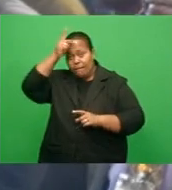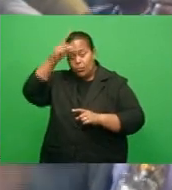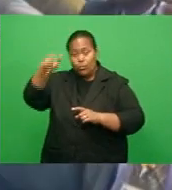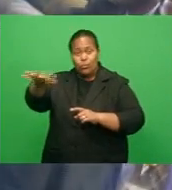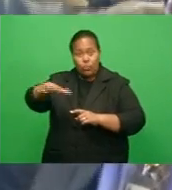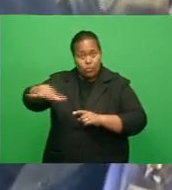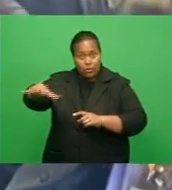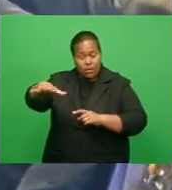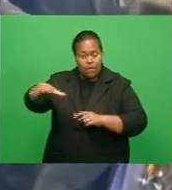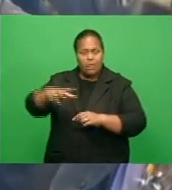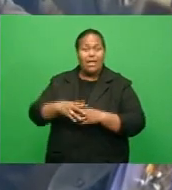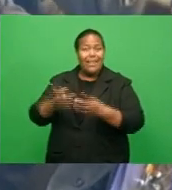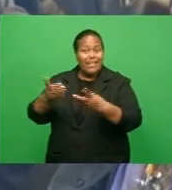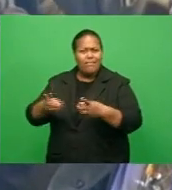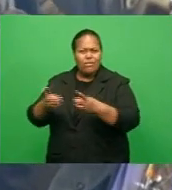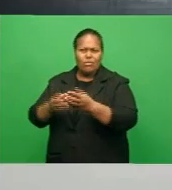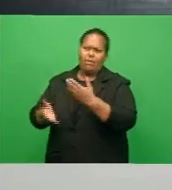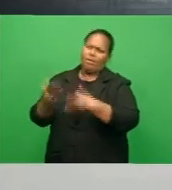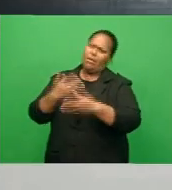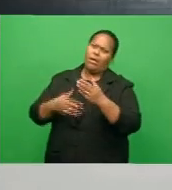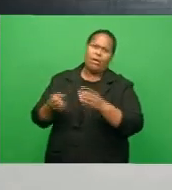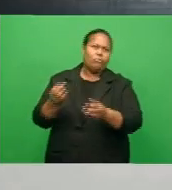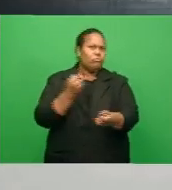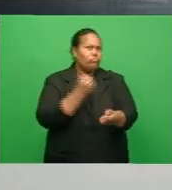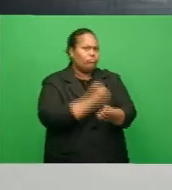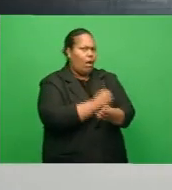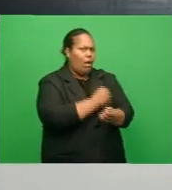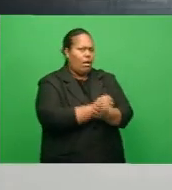the challenges of drugs, which is a